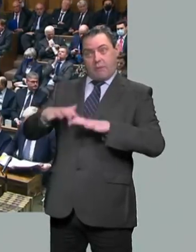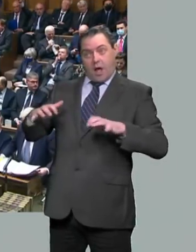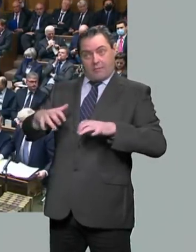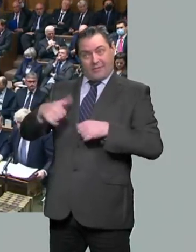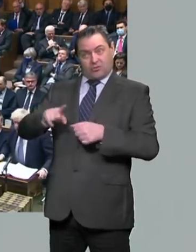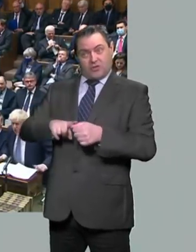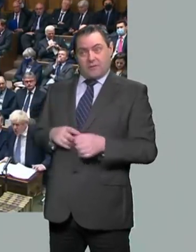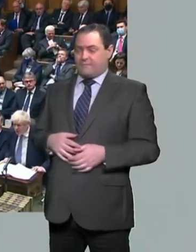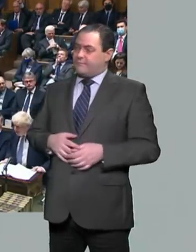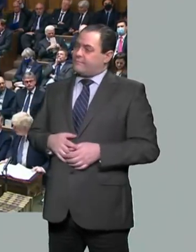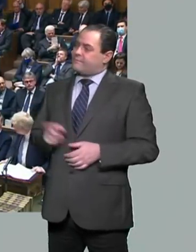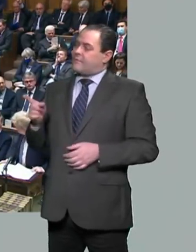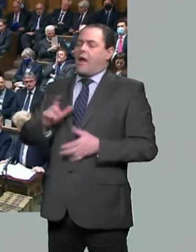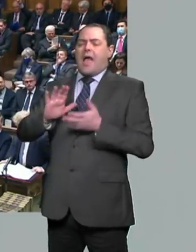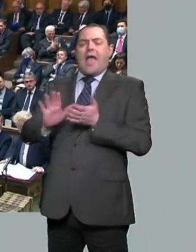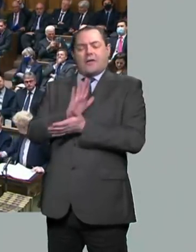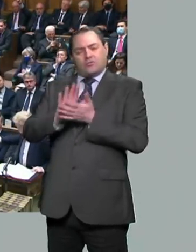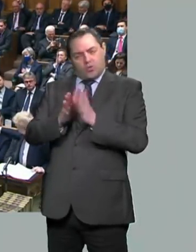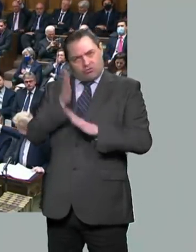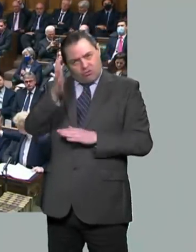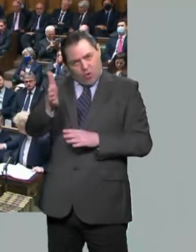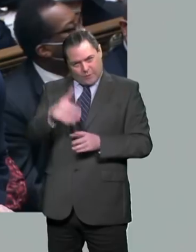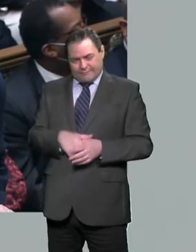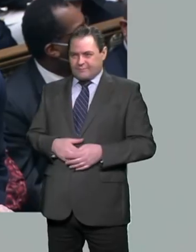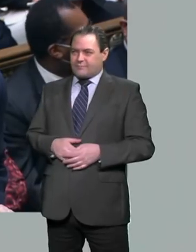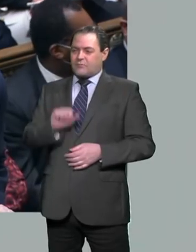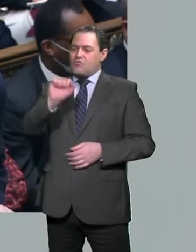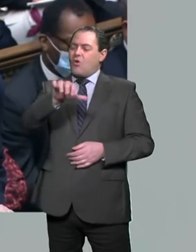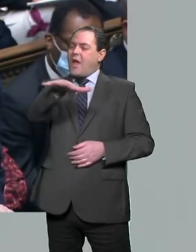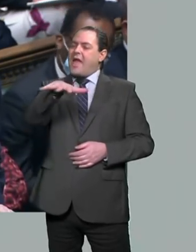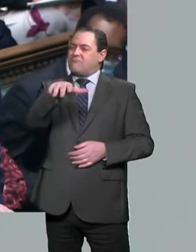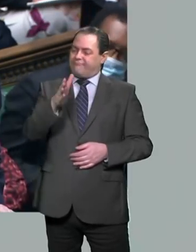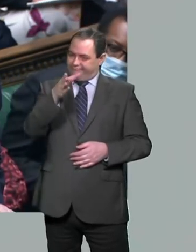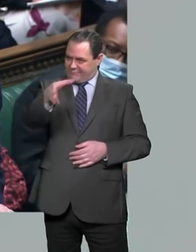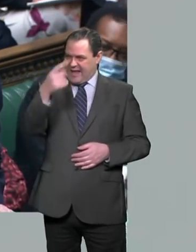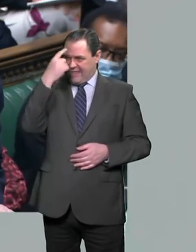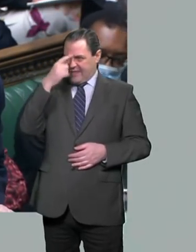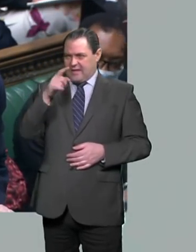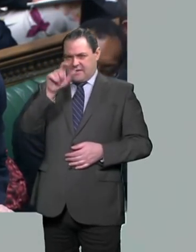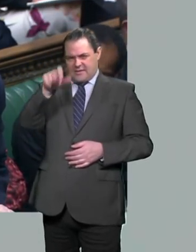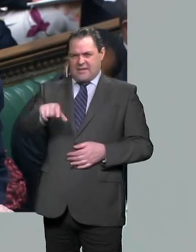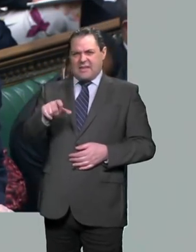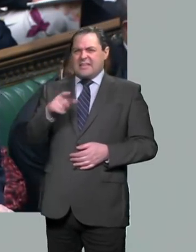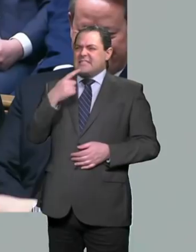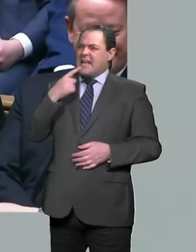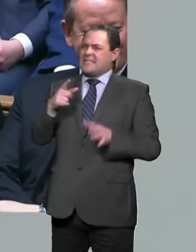Well, it was a great joy to visit my honourable friend's constituency, where I believe she is known as Atomic Kitten, or so